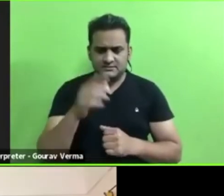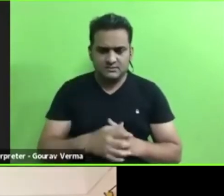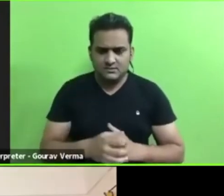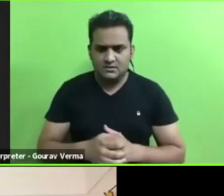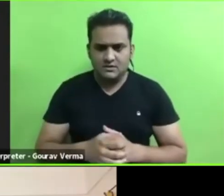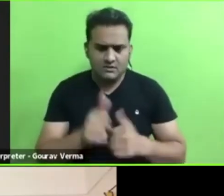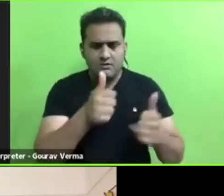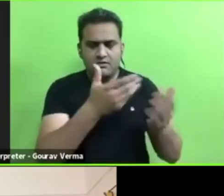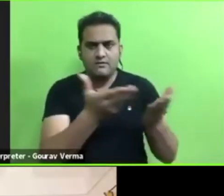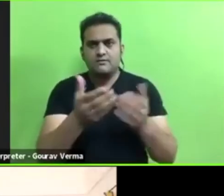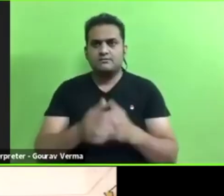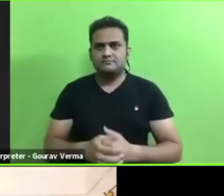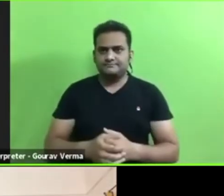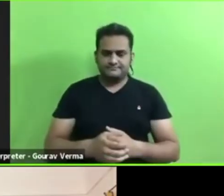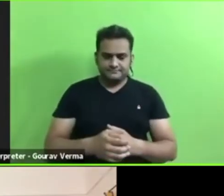sure.